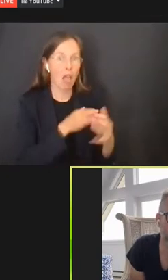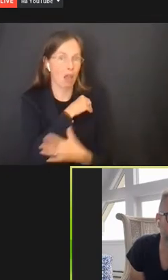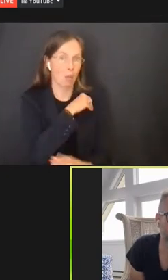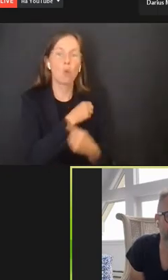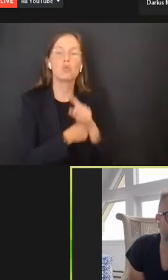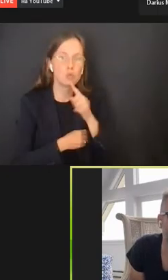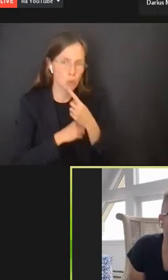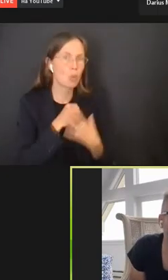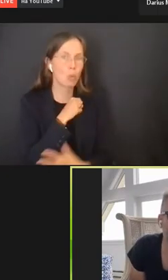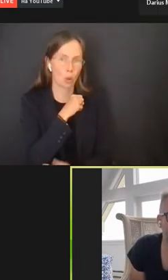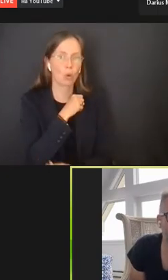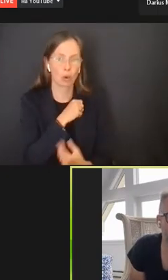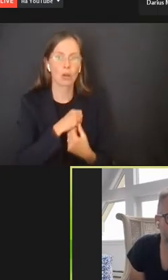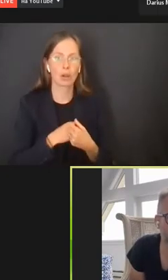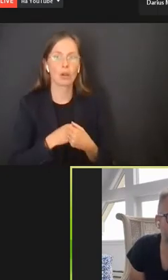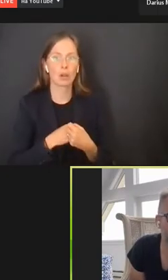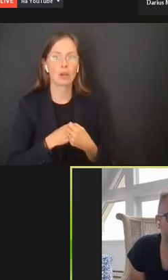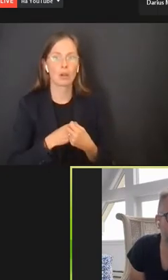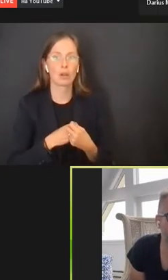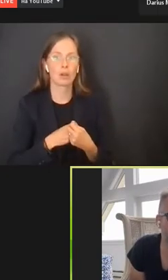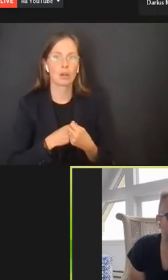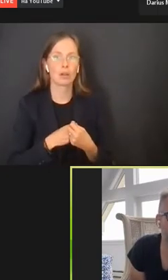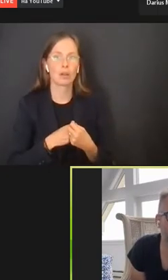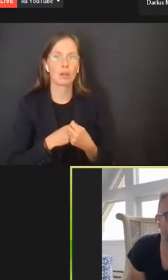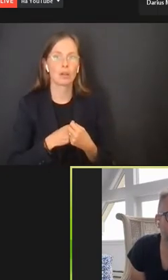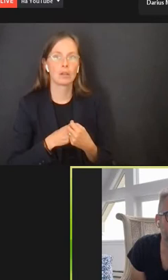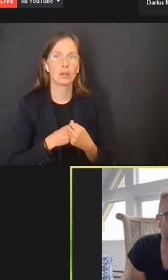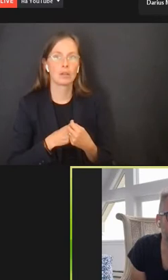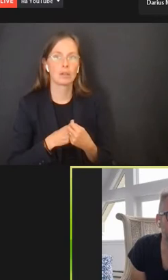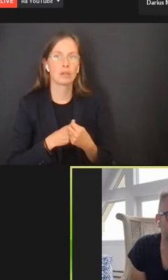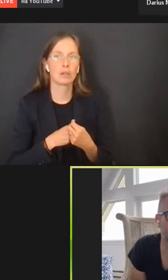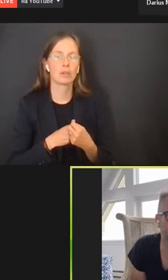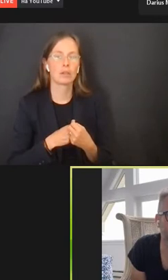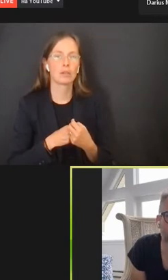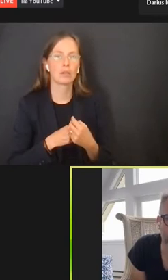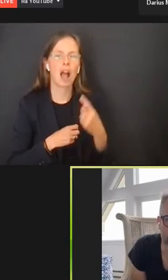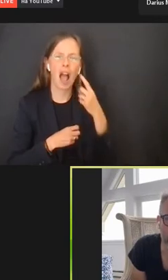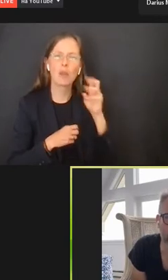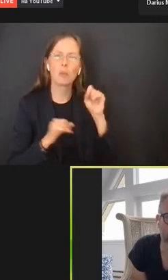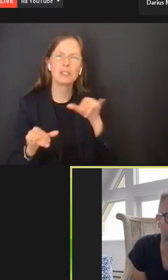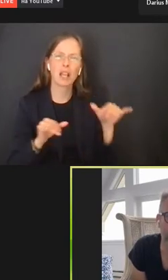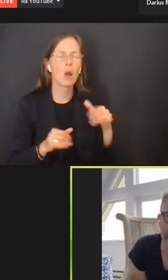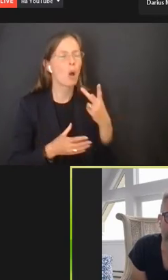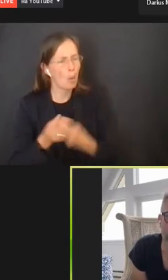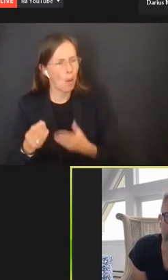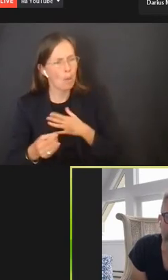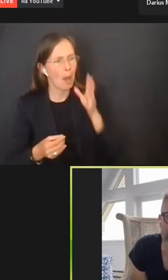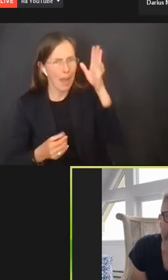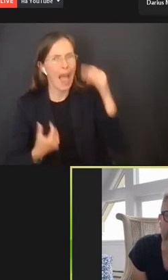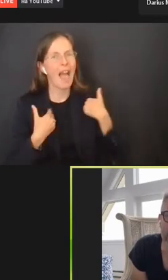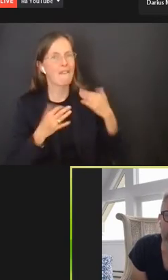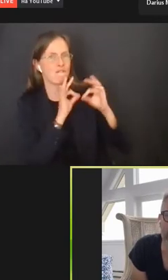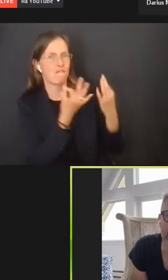poor. But I don't think it was the same. I think both of my parents had family. It wasn't